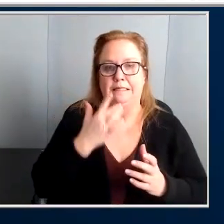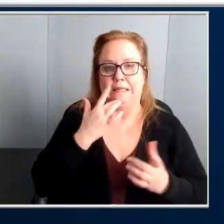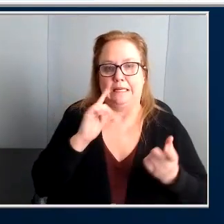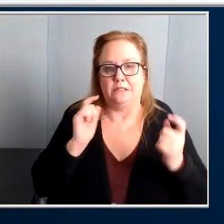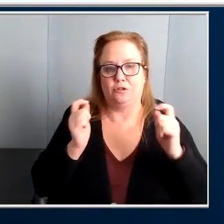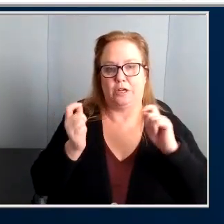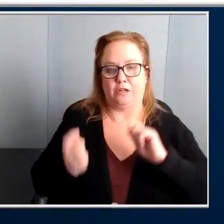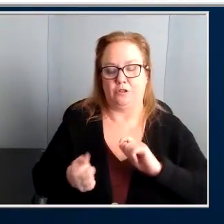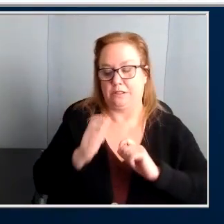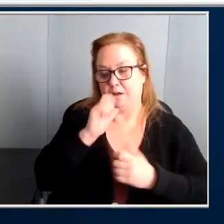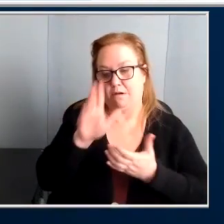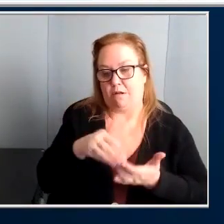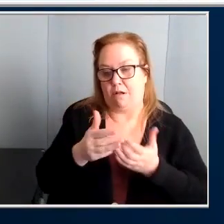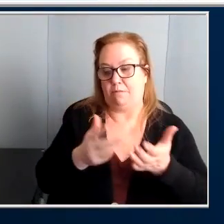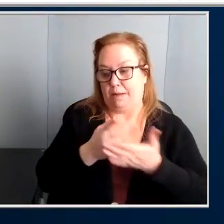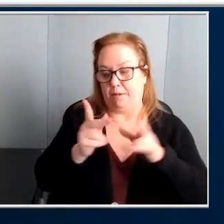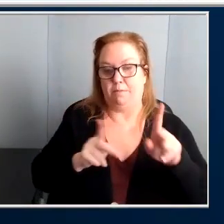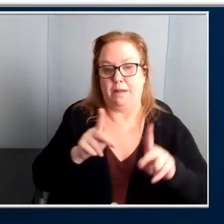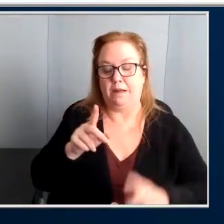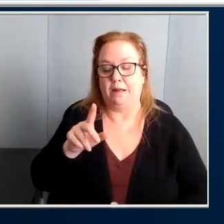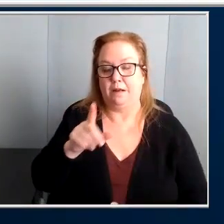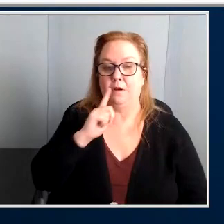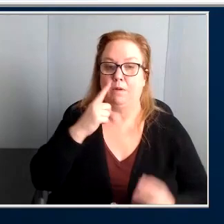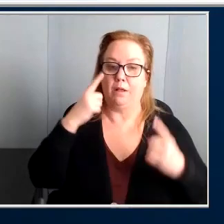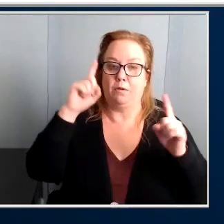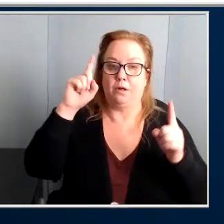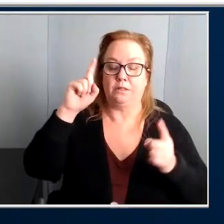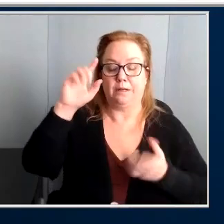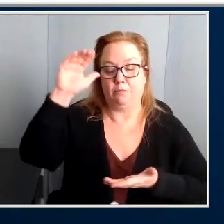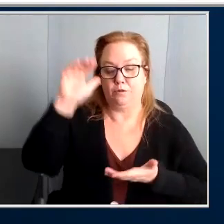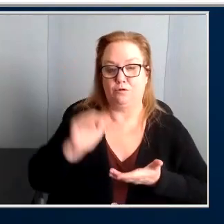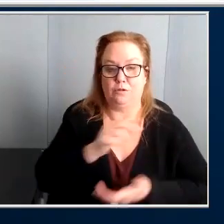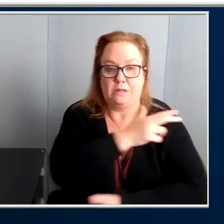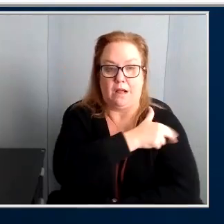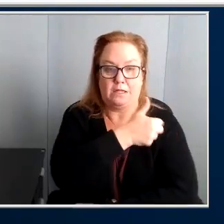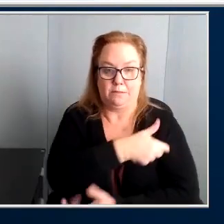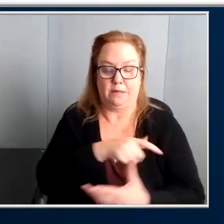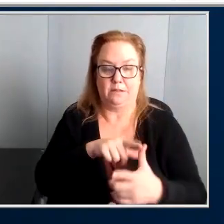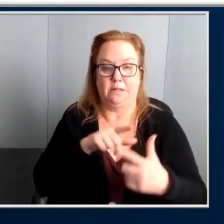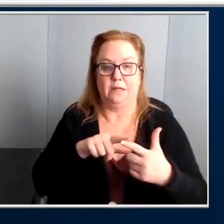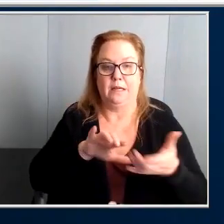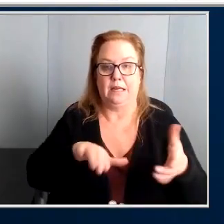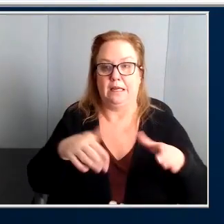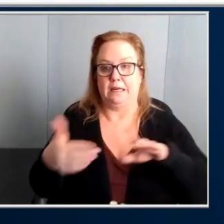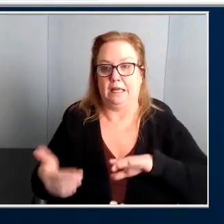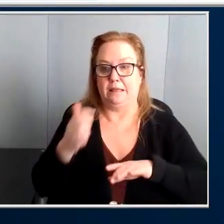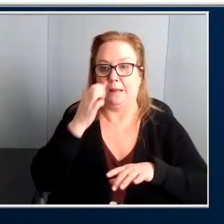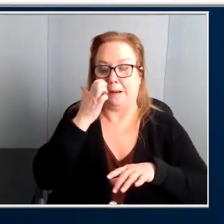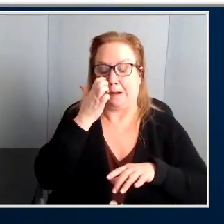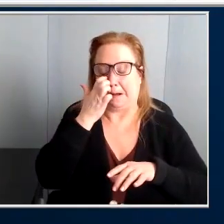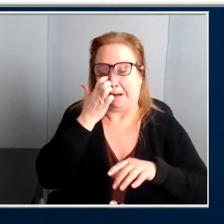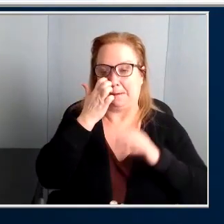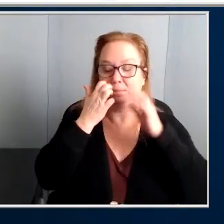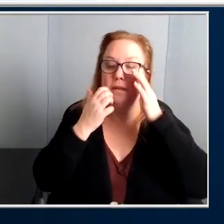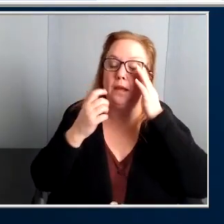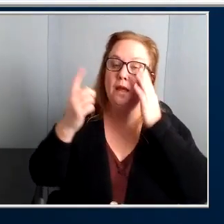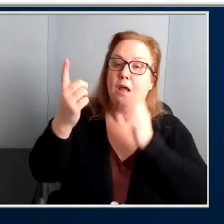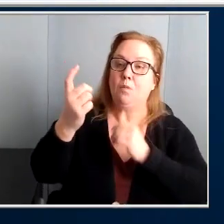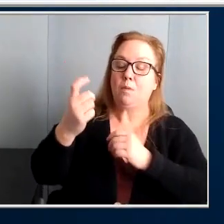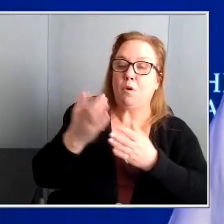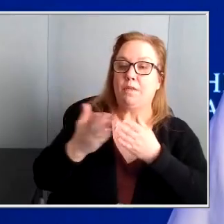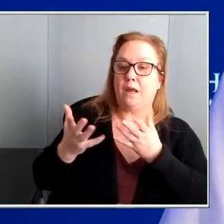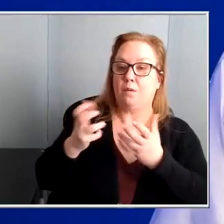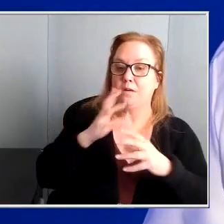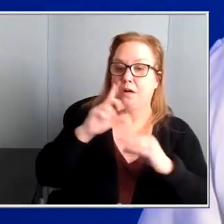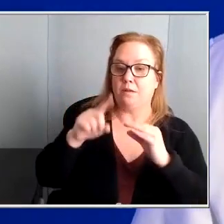B, it really does work. C, it clearly cuts back on hospitalizations and death, and so it's pretty effective therapy. And I think one more thing is we need to talk about this is